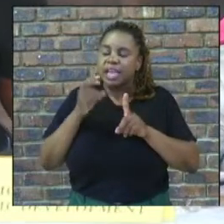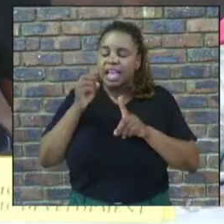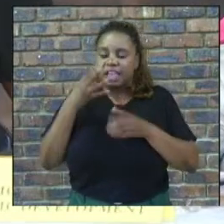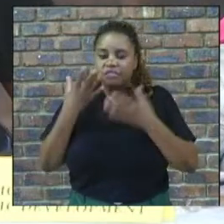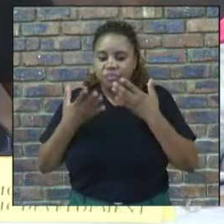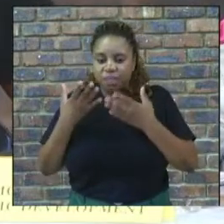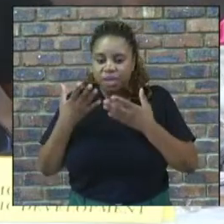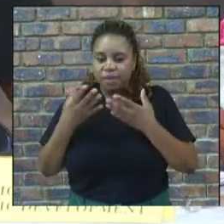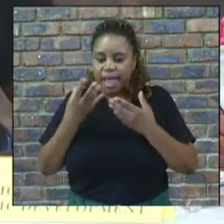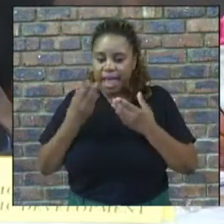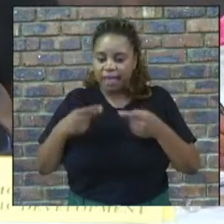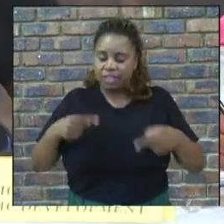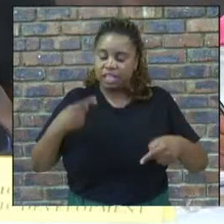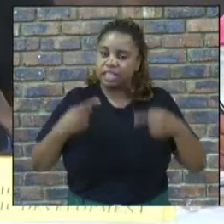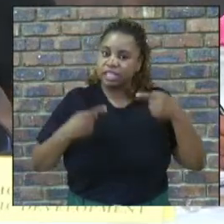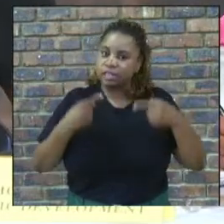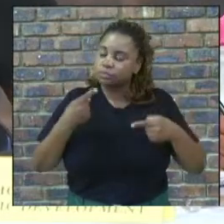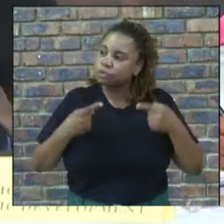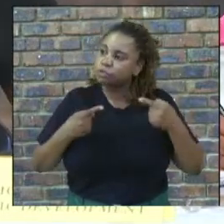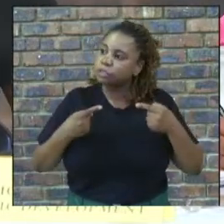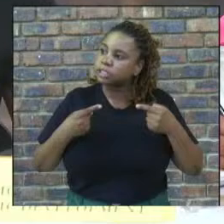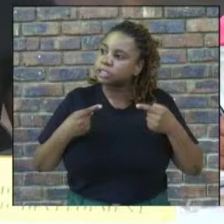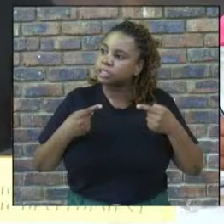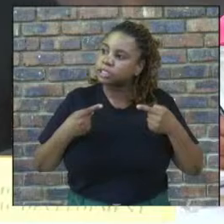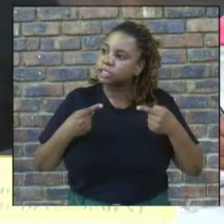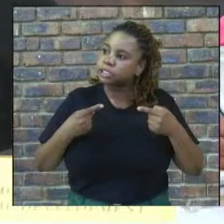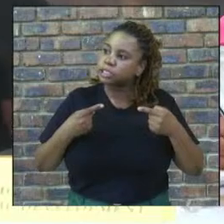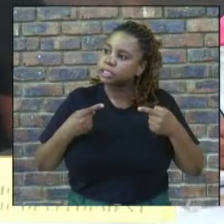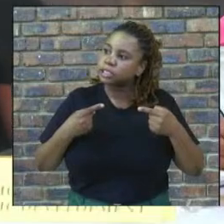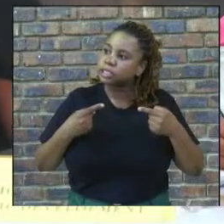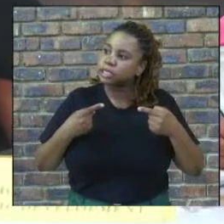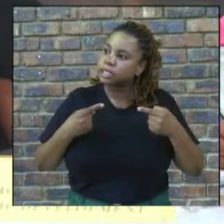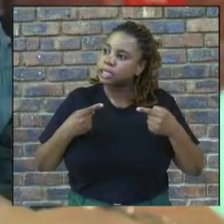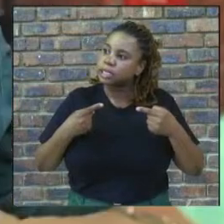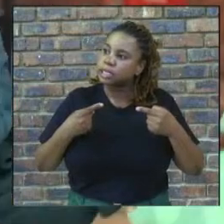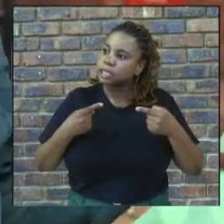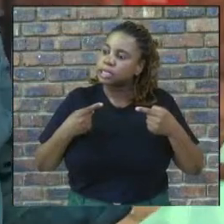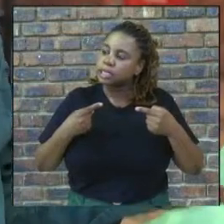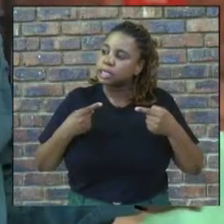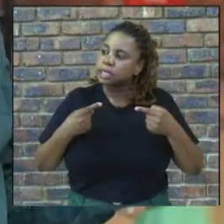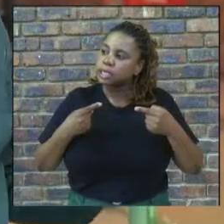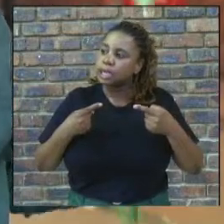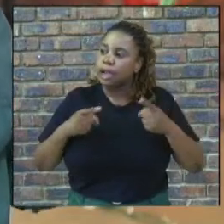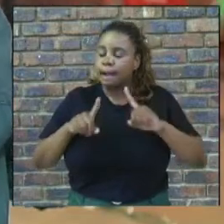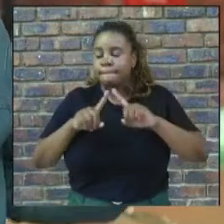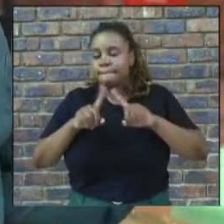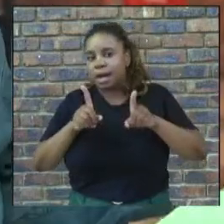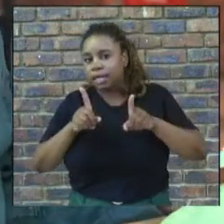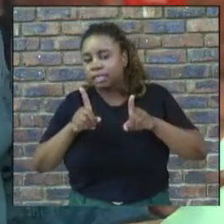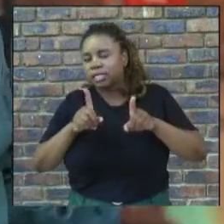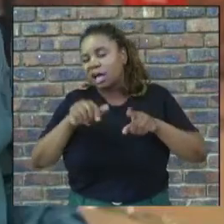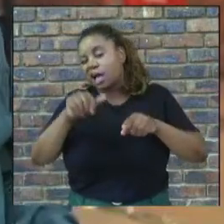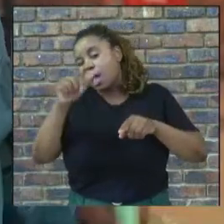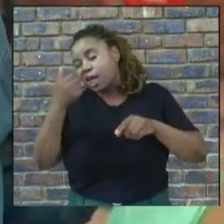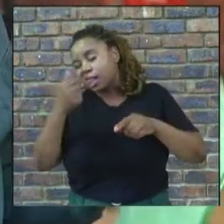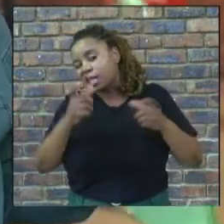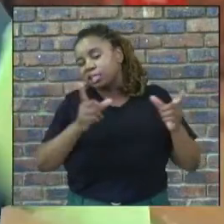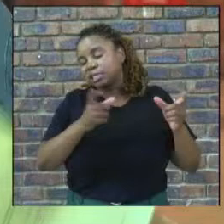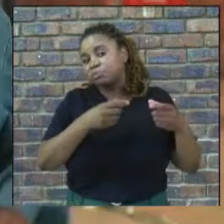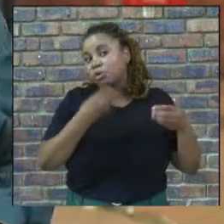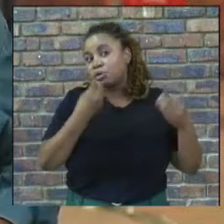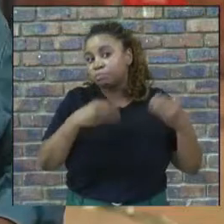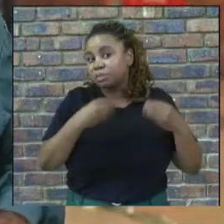court, but due to some other reasons the other small business or the other department a e khone